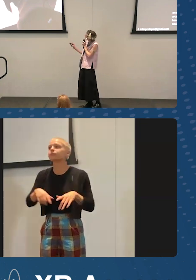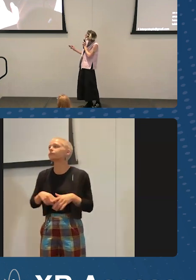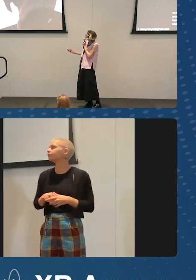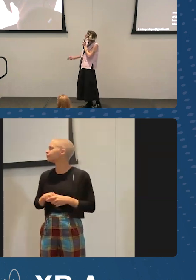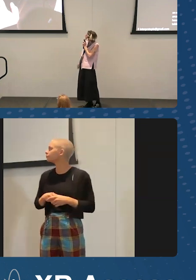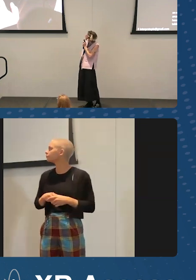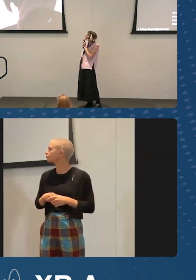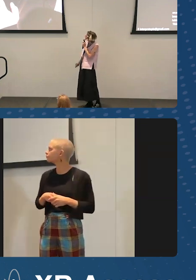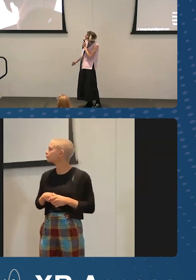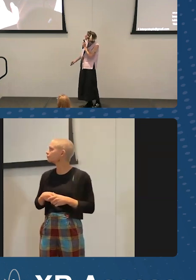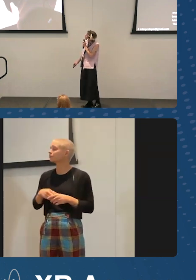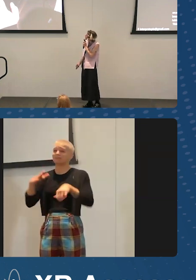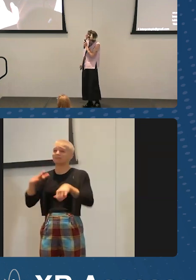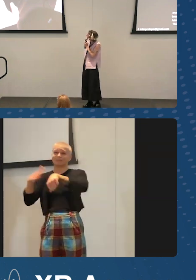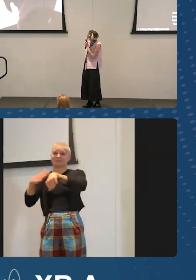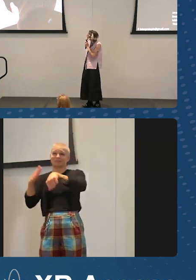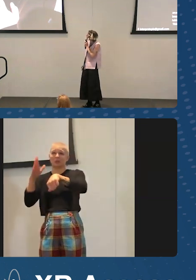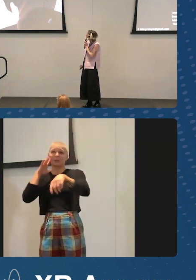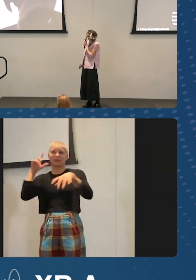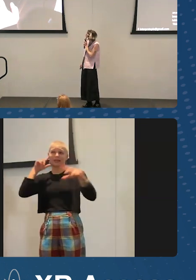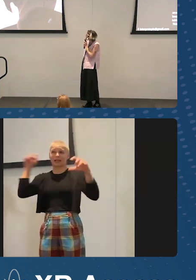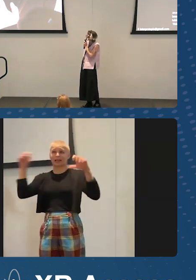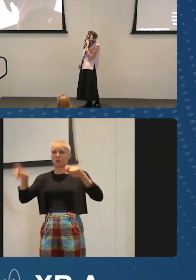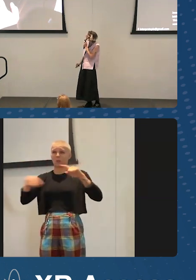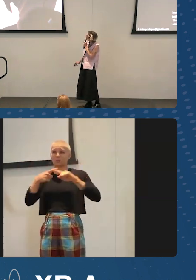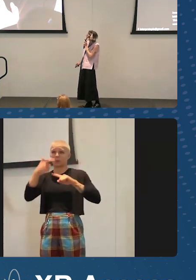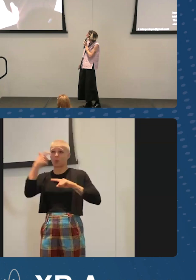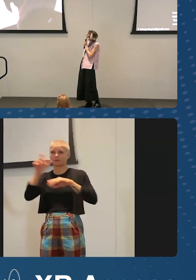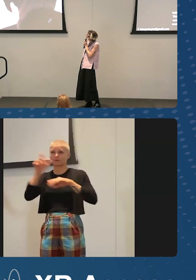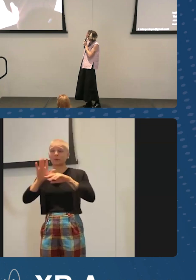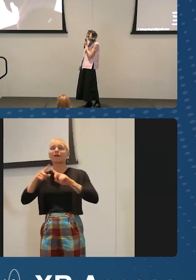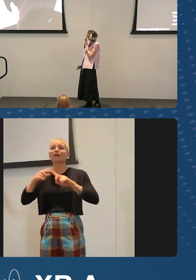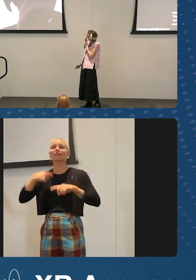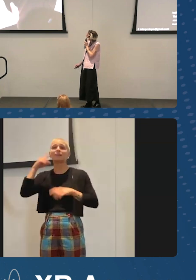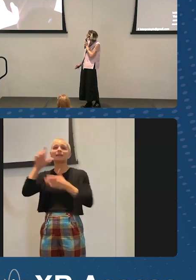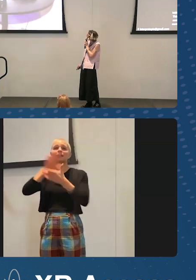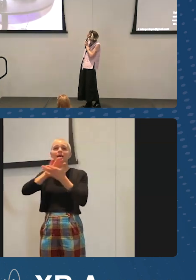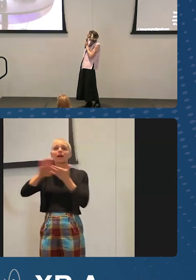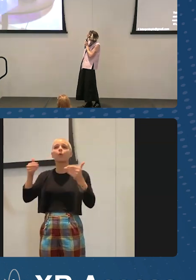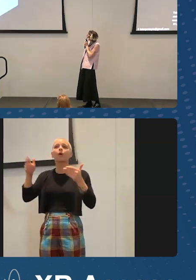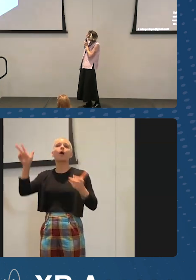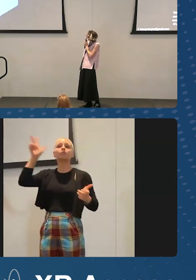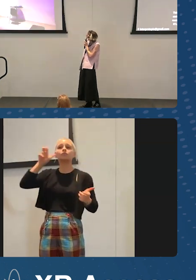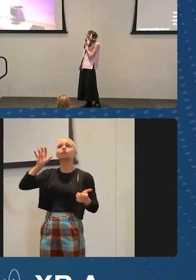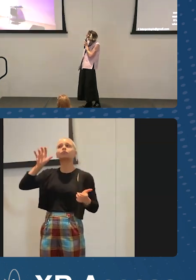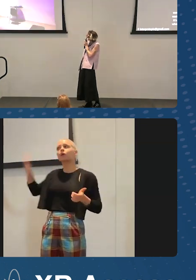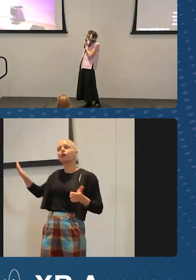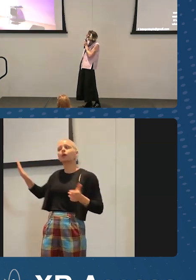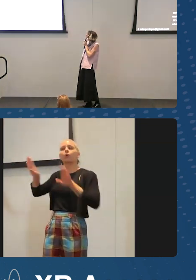It's going to be kind of loud when I go back to the video, but I think it'd be nice to hear Andy's opening.